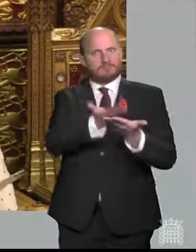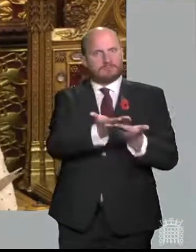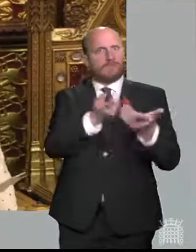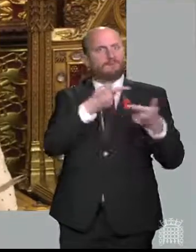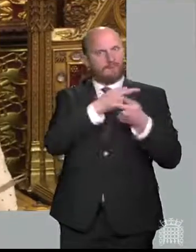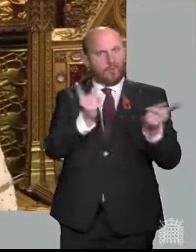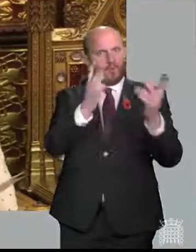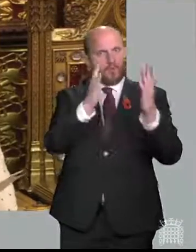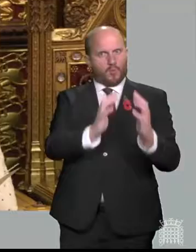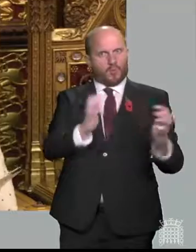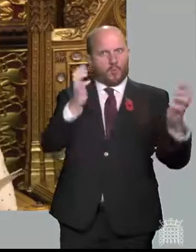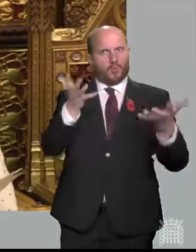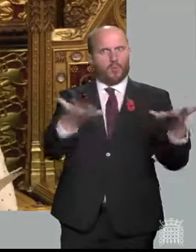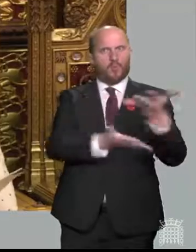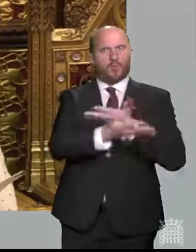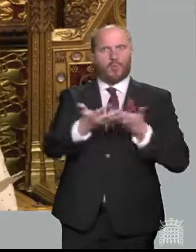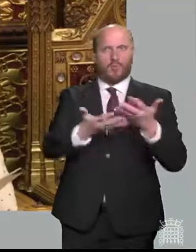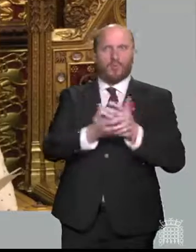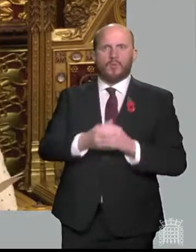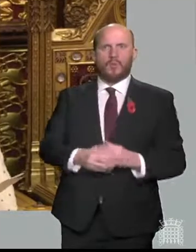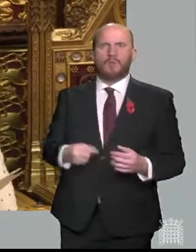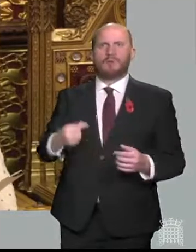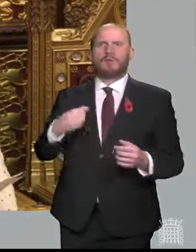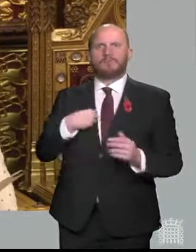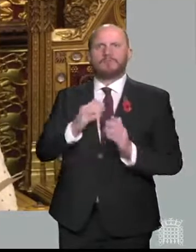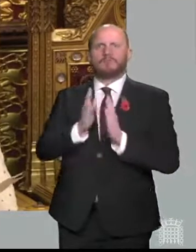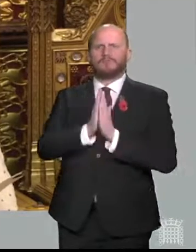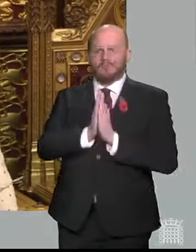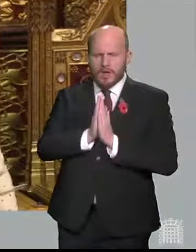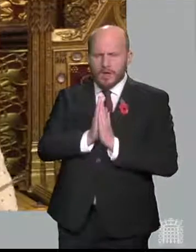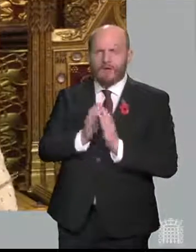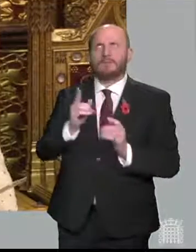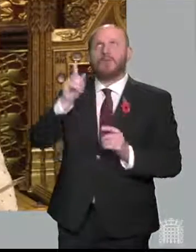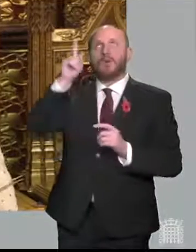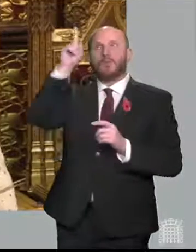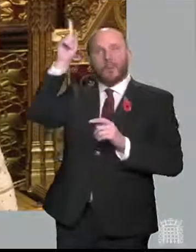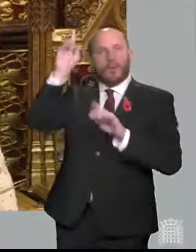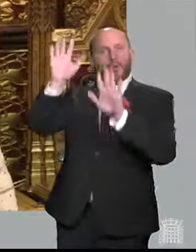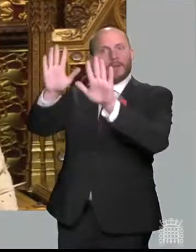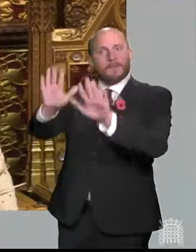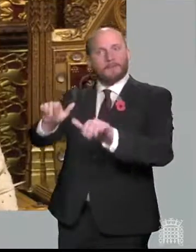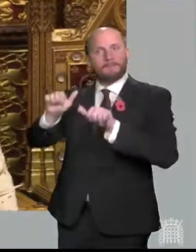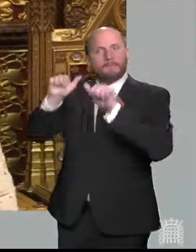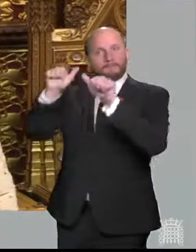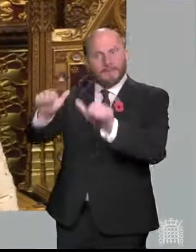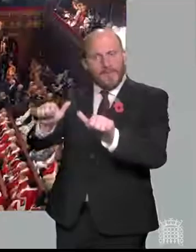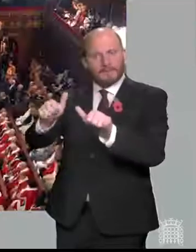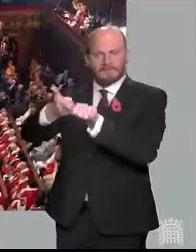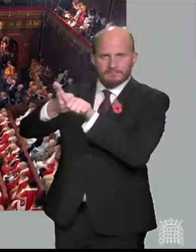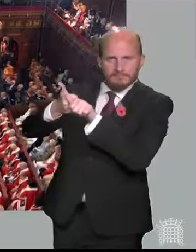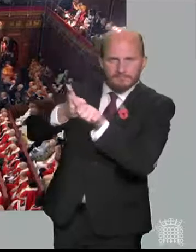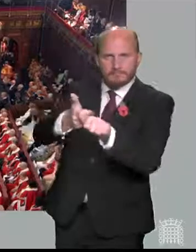pray that the blessing of Almighty God may rest upon your counsels.